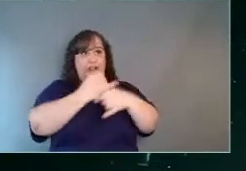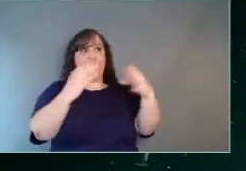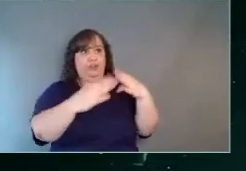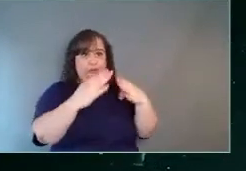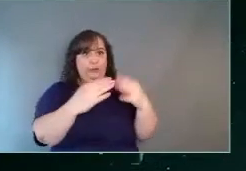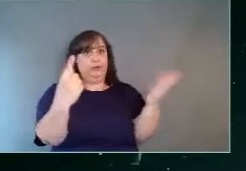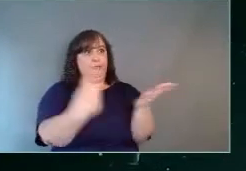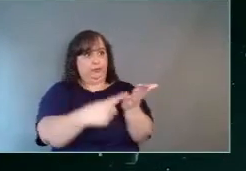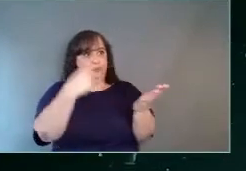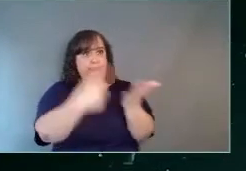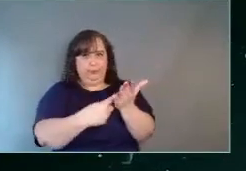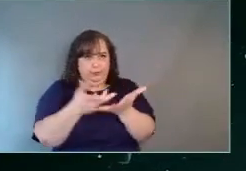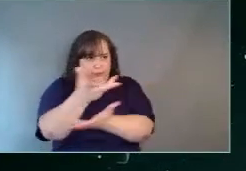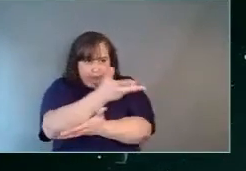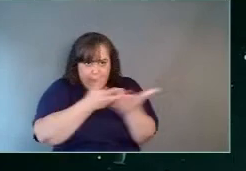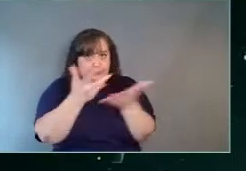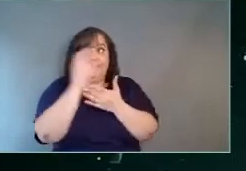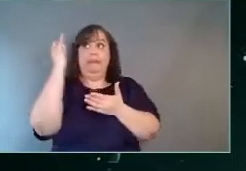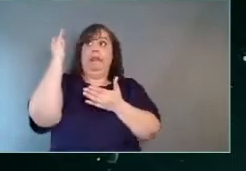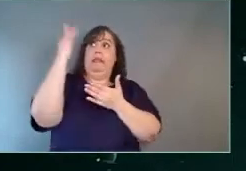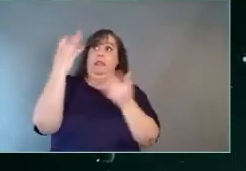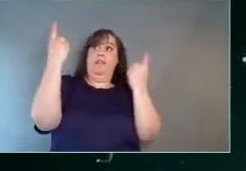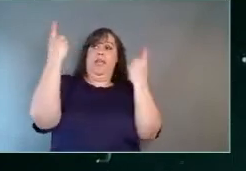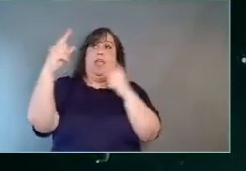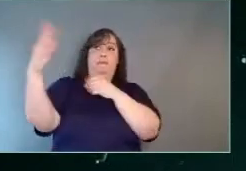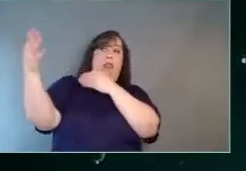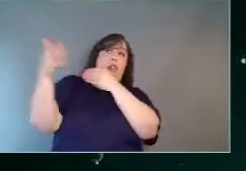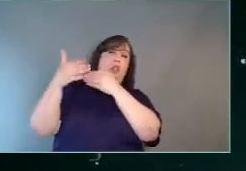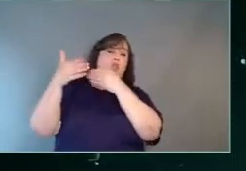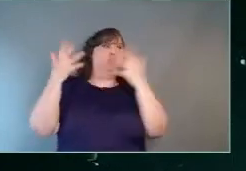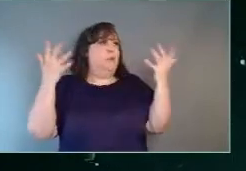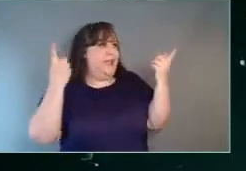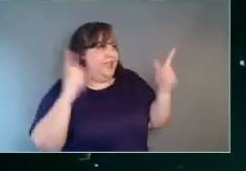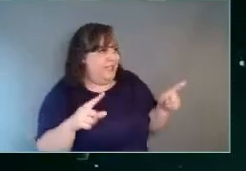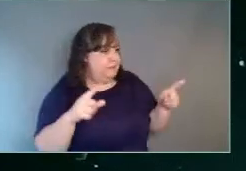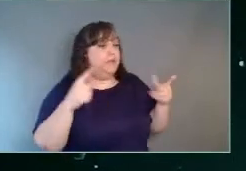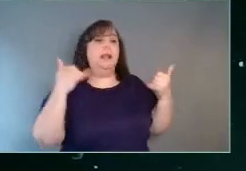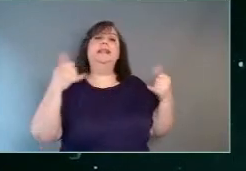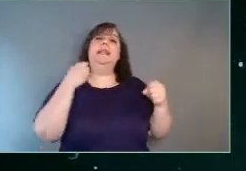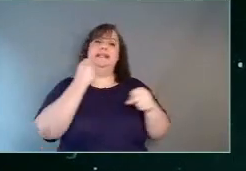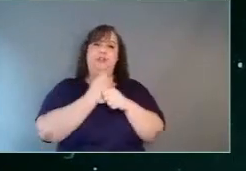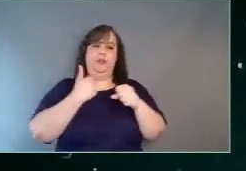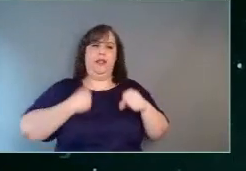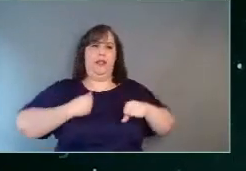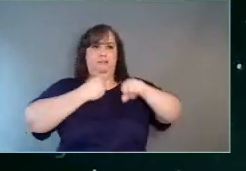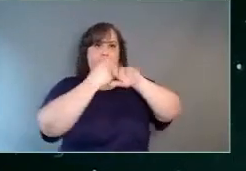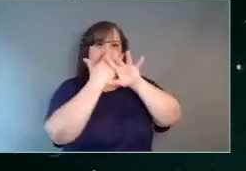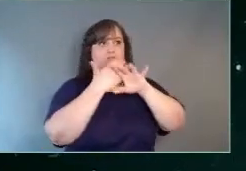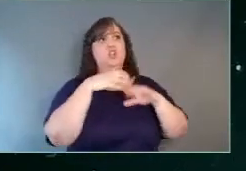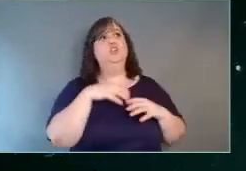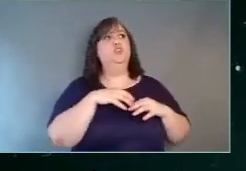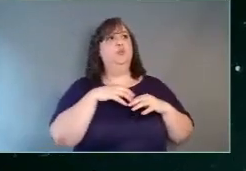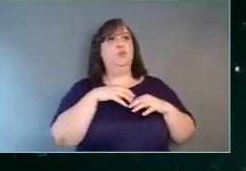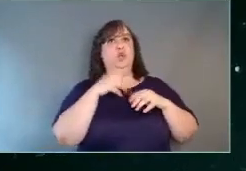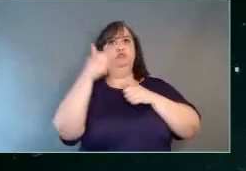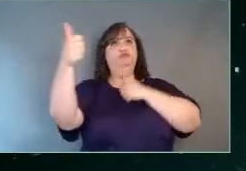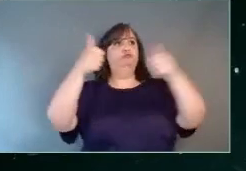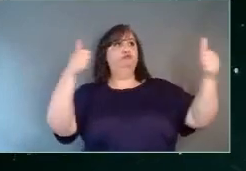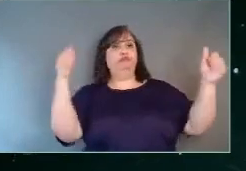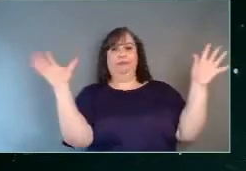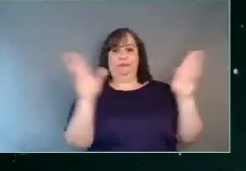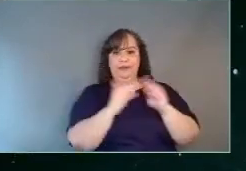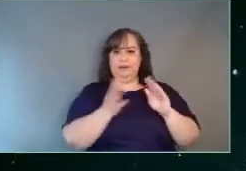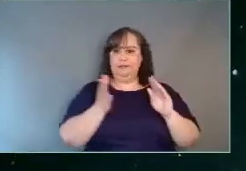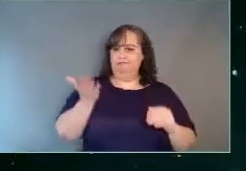a hazard to Earth. And then this year, there was a virtual meeting back in April where there was an exercise with